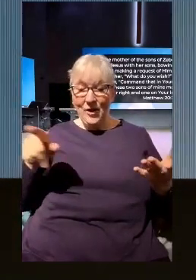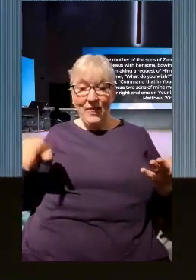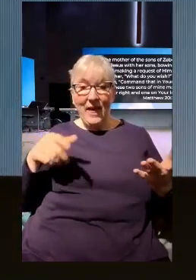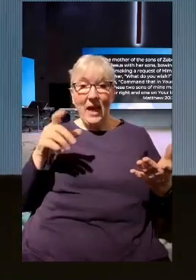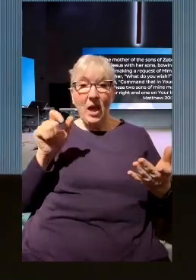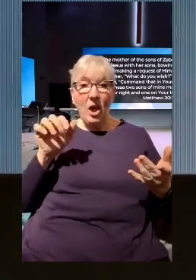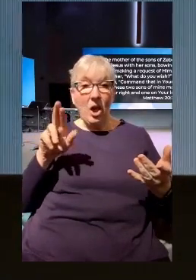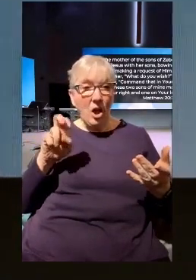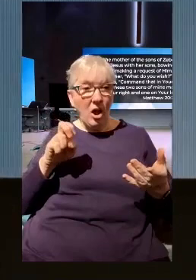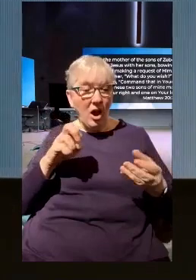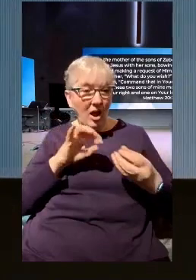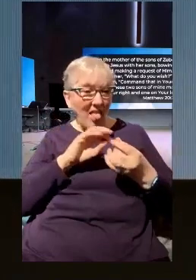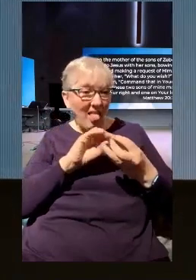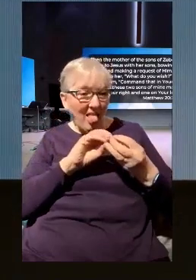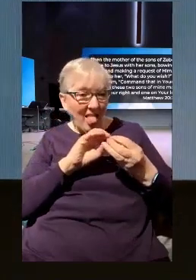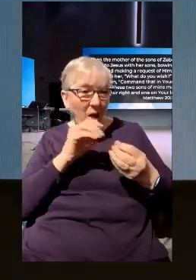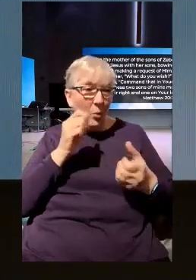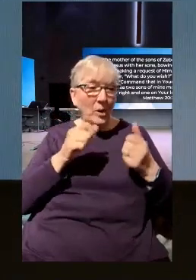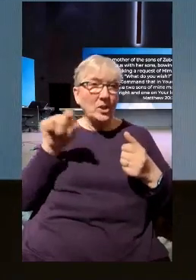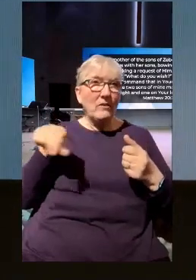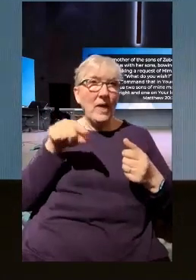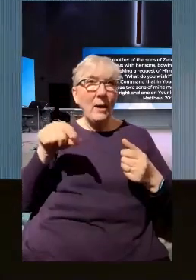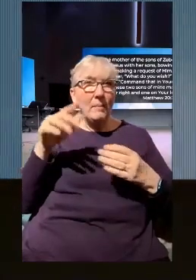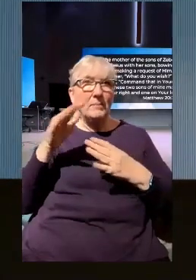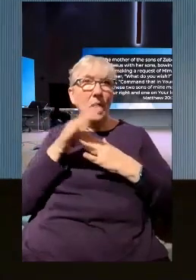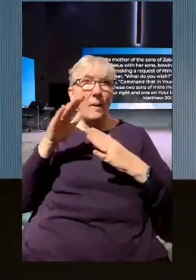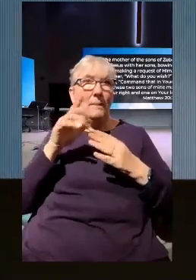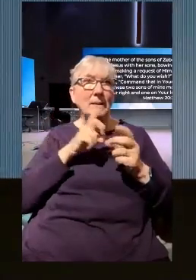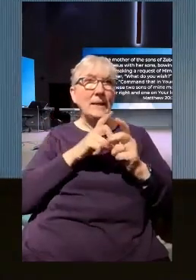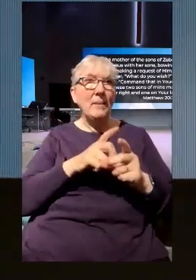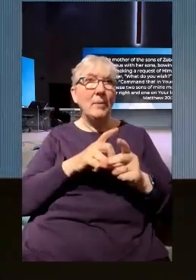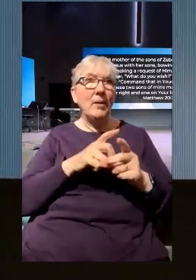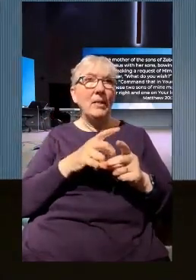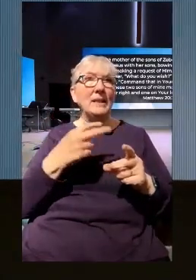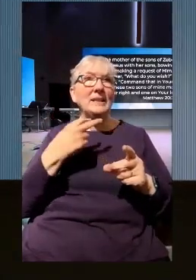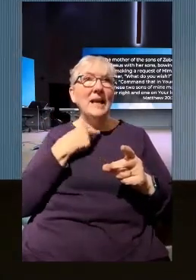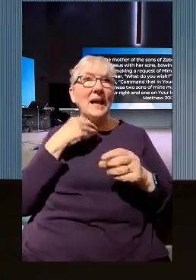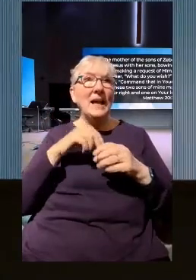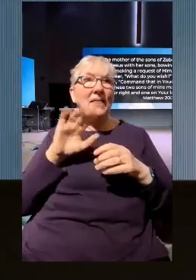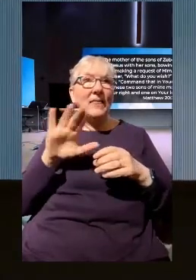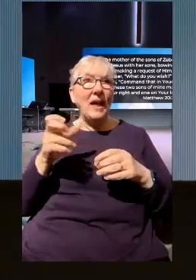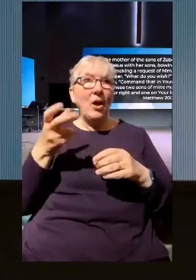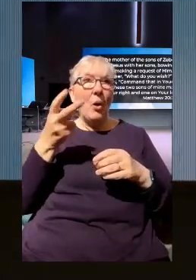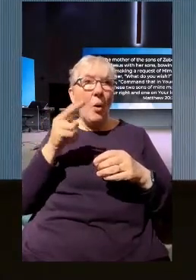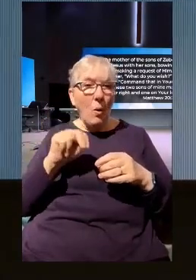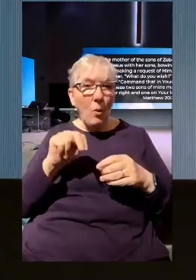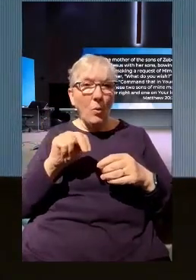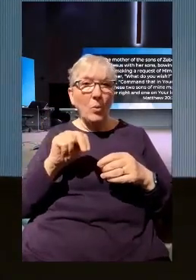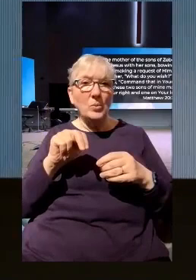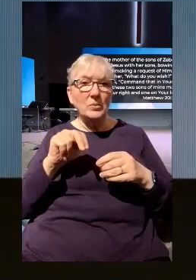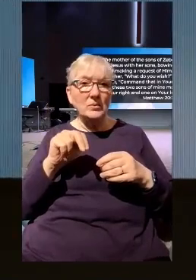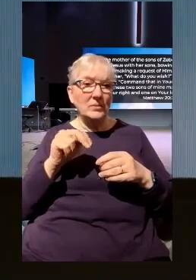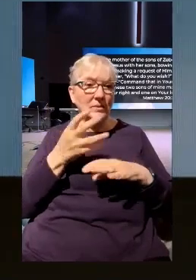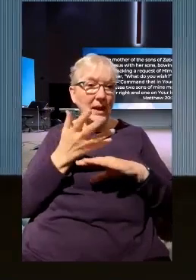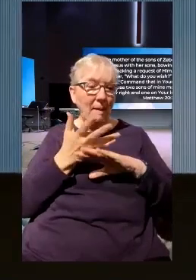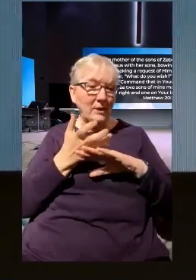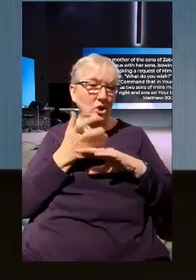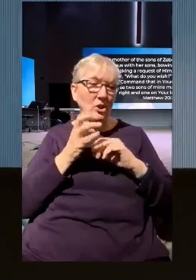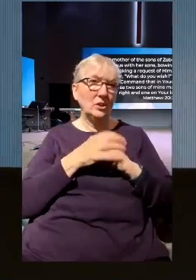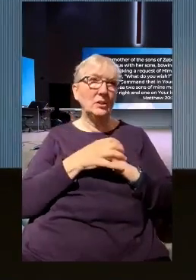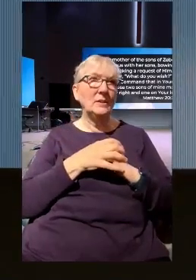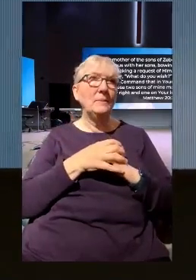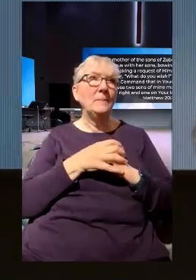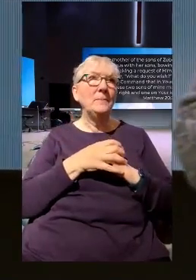quibbling over which one of them is the greatest, caught up in their own pride and blinded by their own ambition.